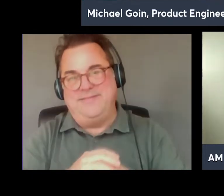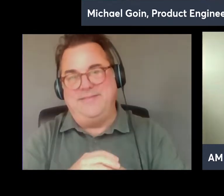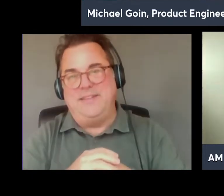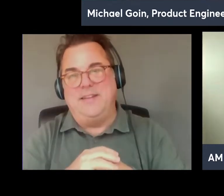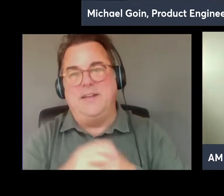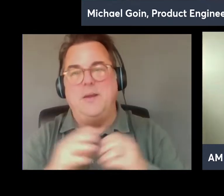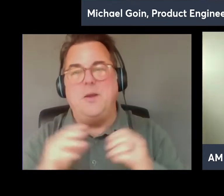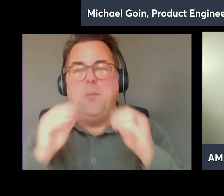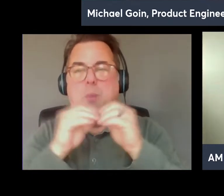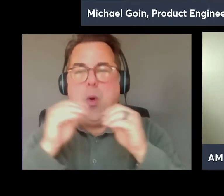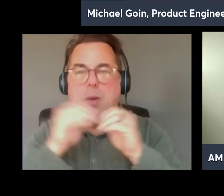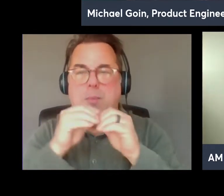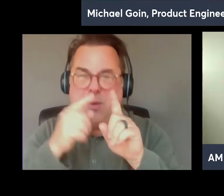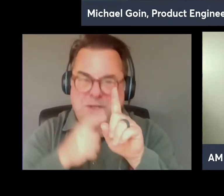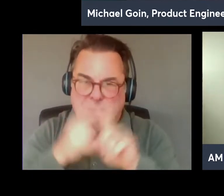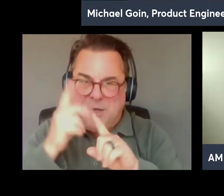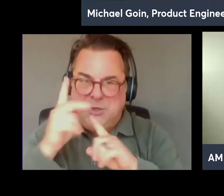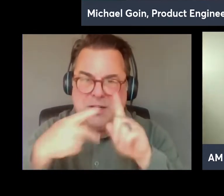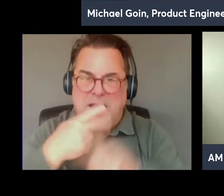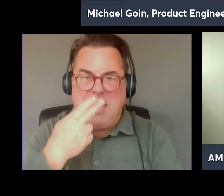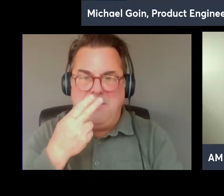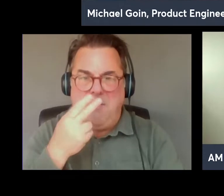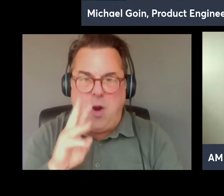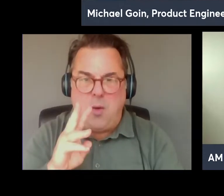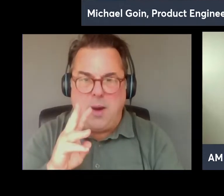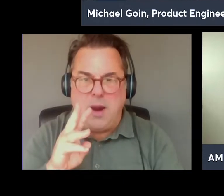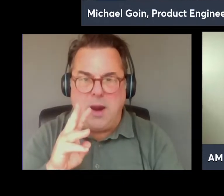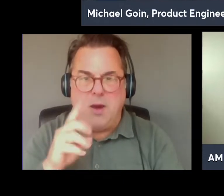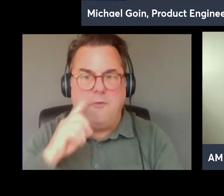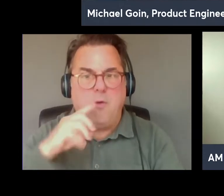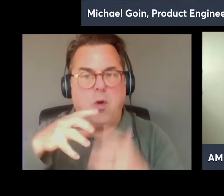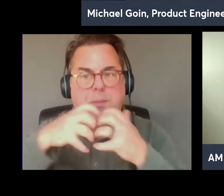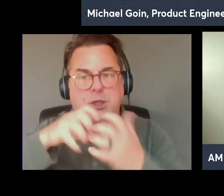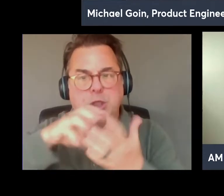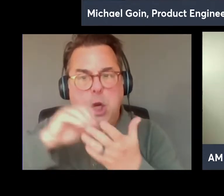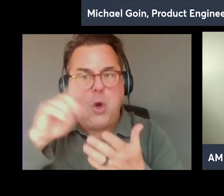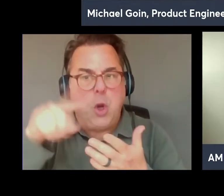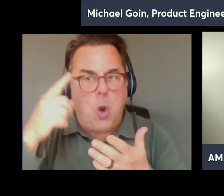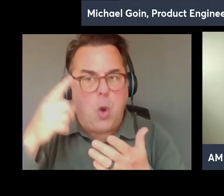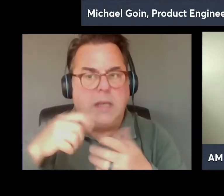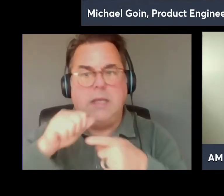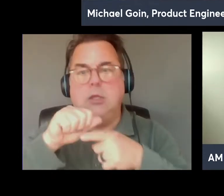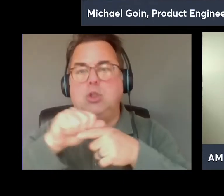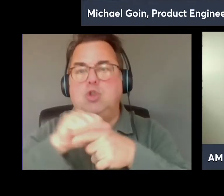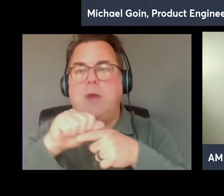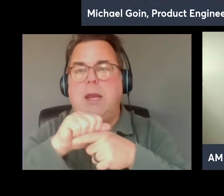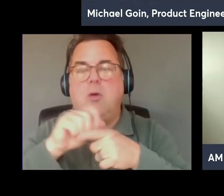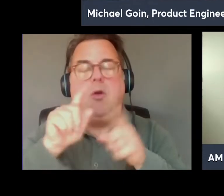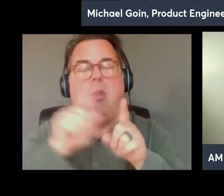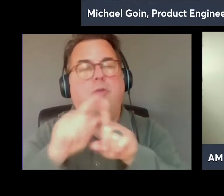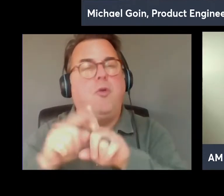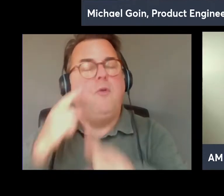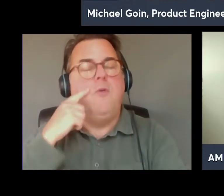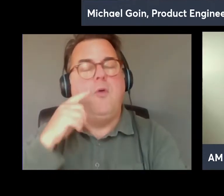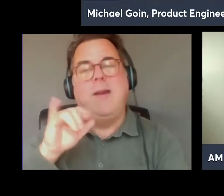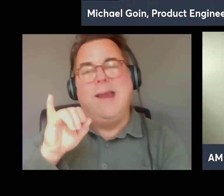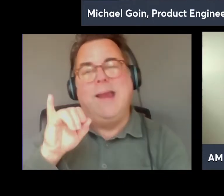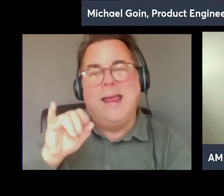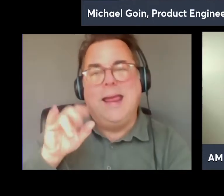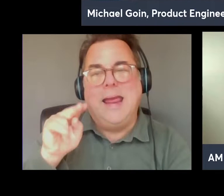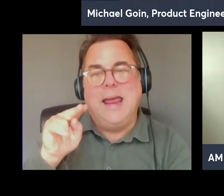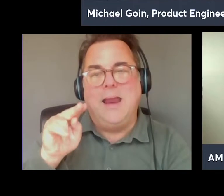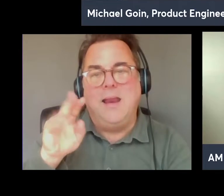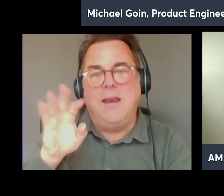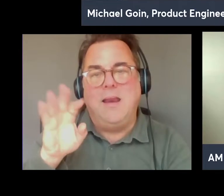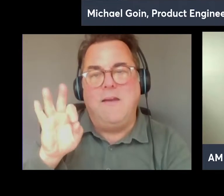specialized hardware that just does machine learning training or inference. So our sort of story focuses